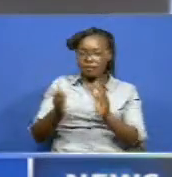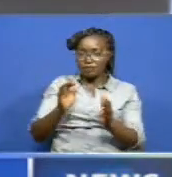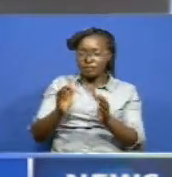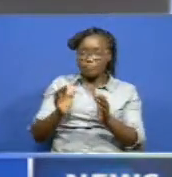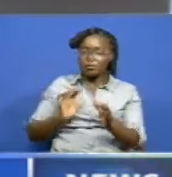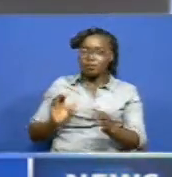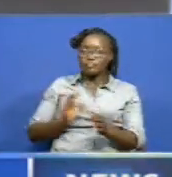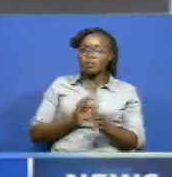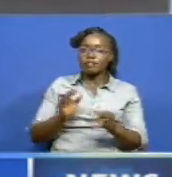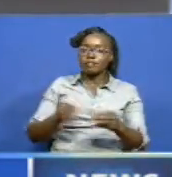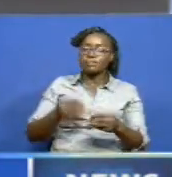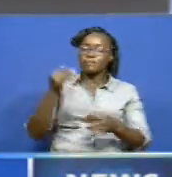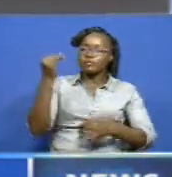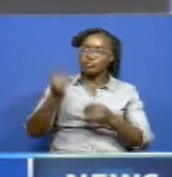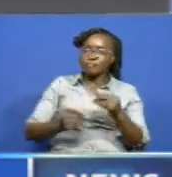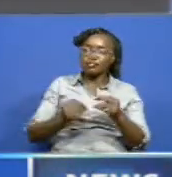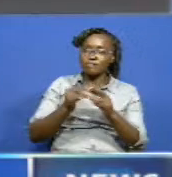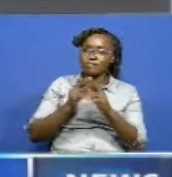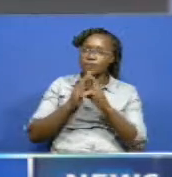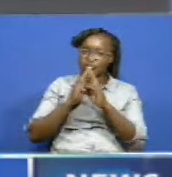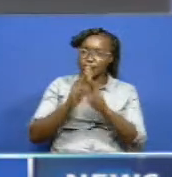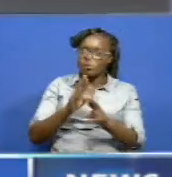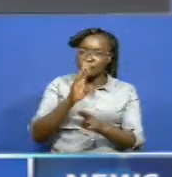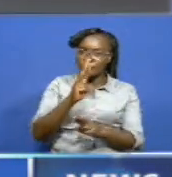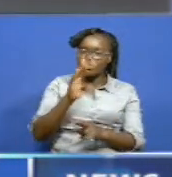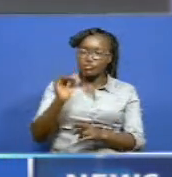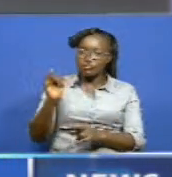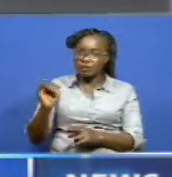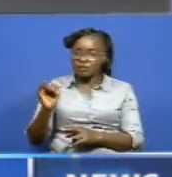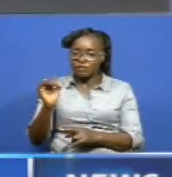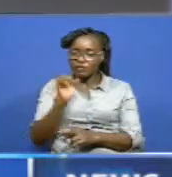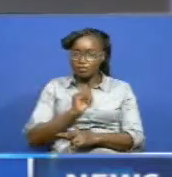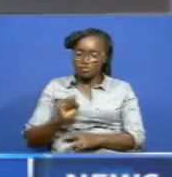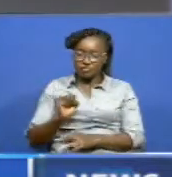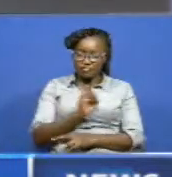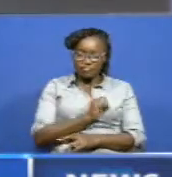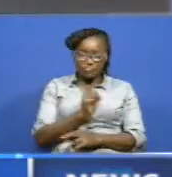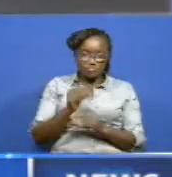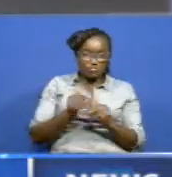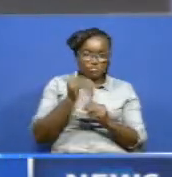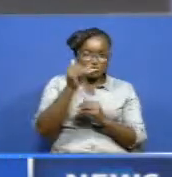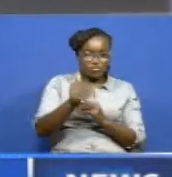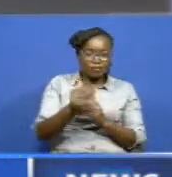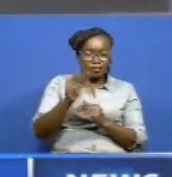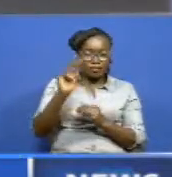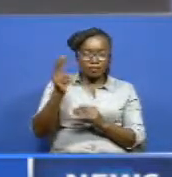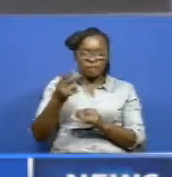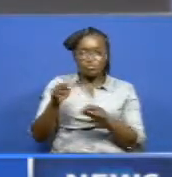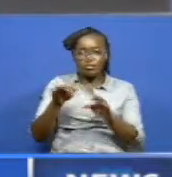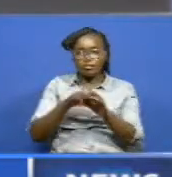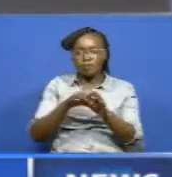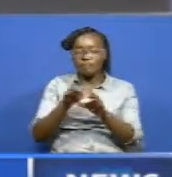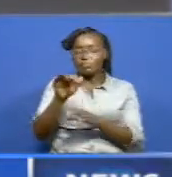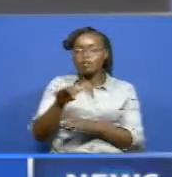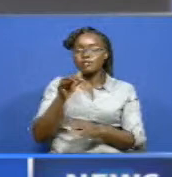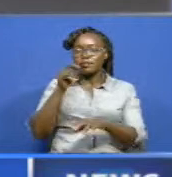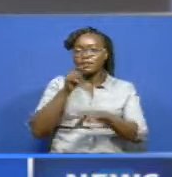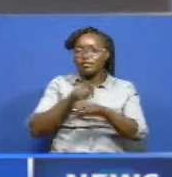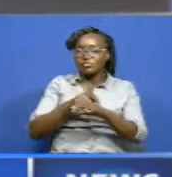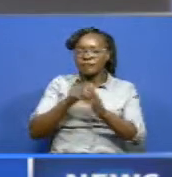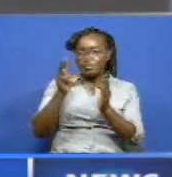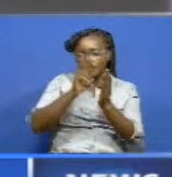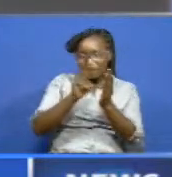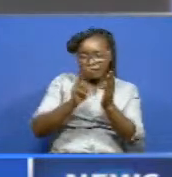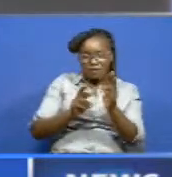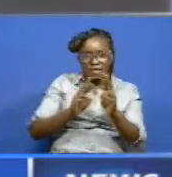finalized BBI report. The Senate was forced to adjourn its sittings twice as members requested for time to go through